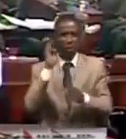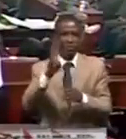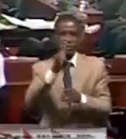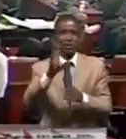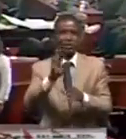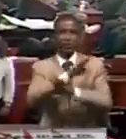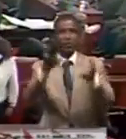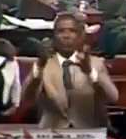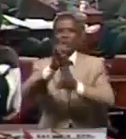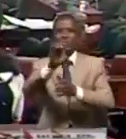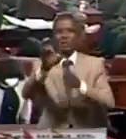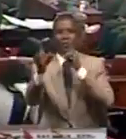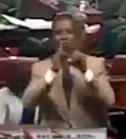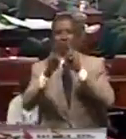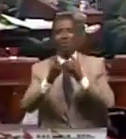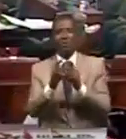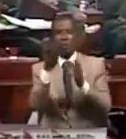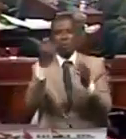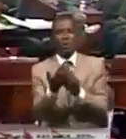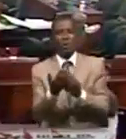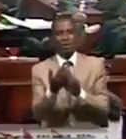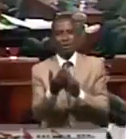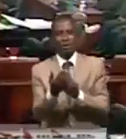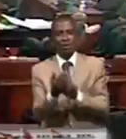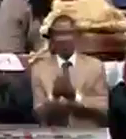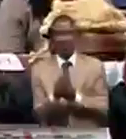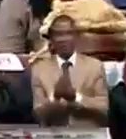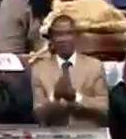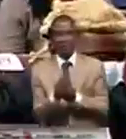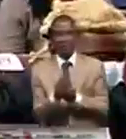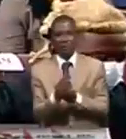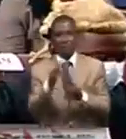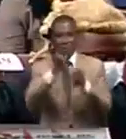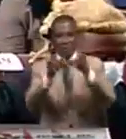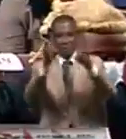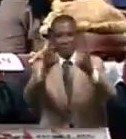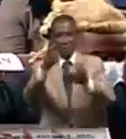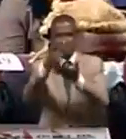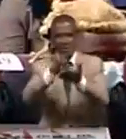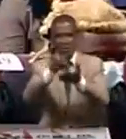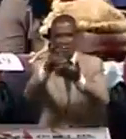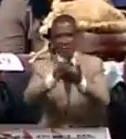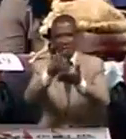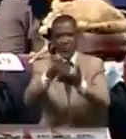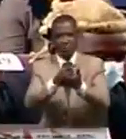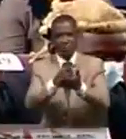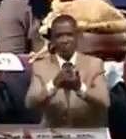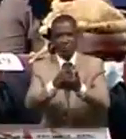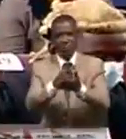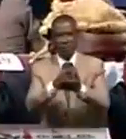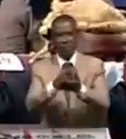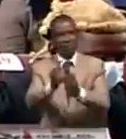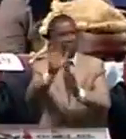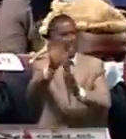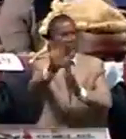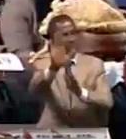evidence? Assuming we are not using witness statements. At the case management stage. If the party at the case management... My Lord, at